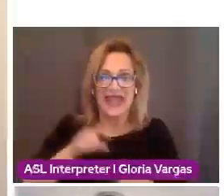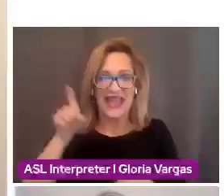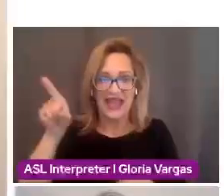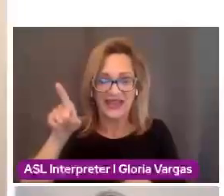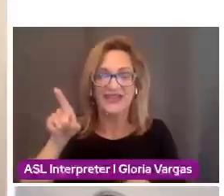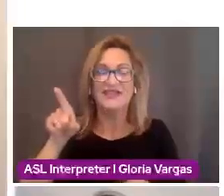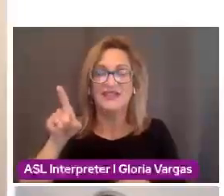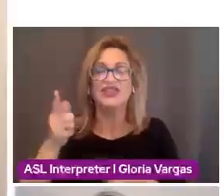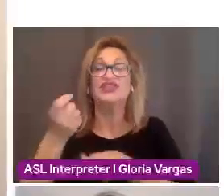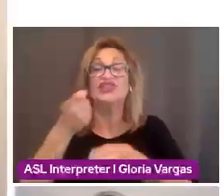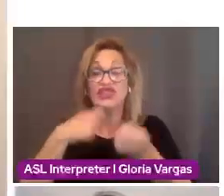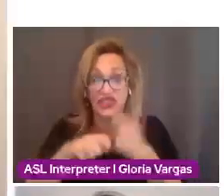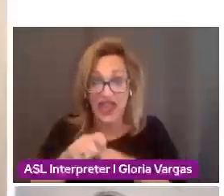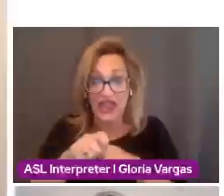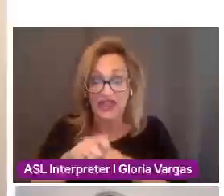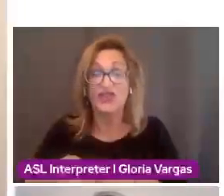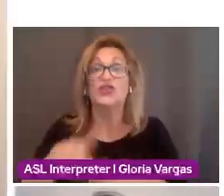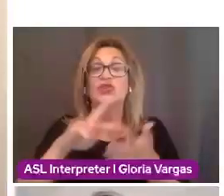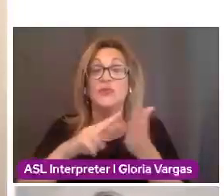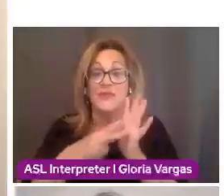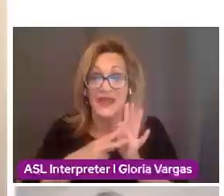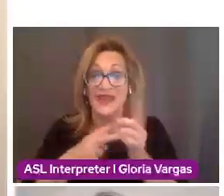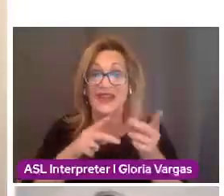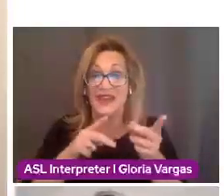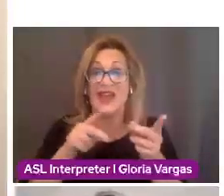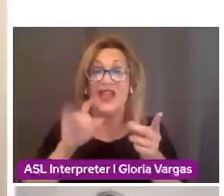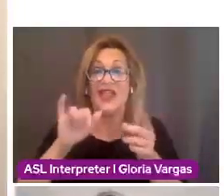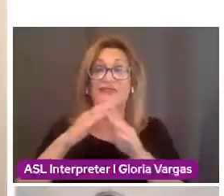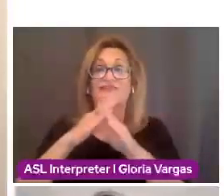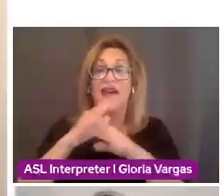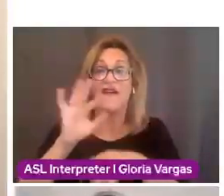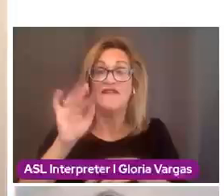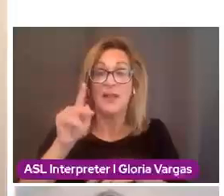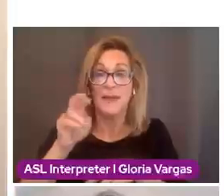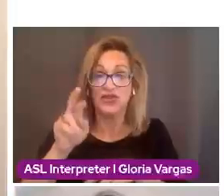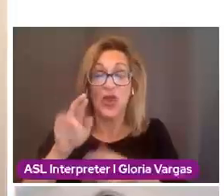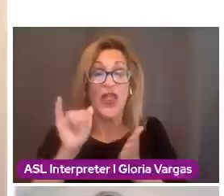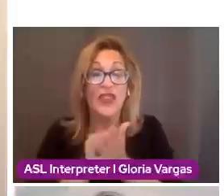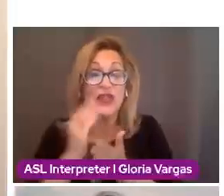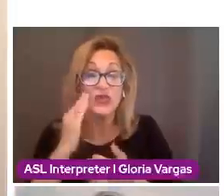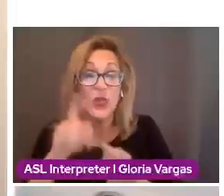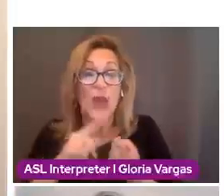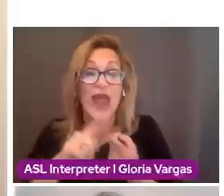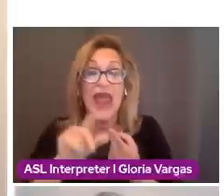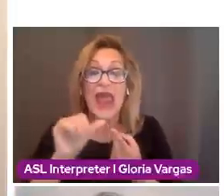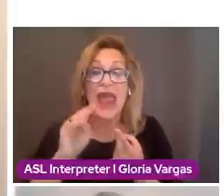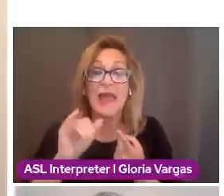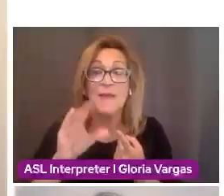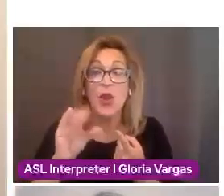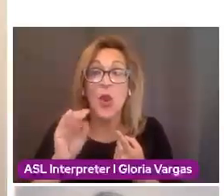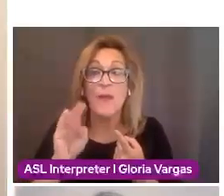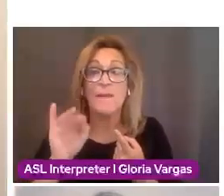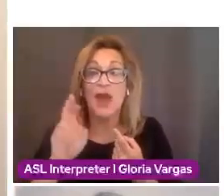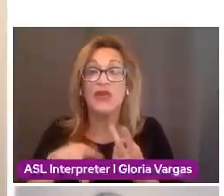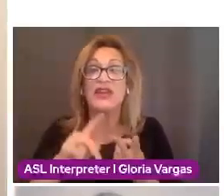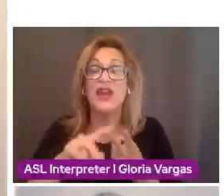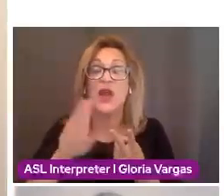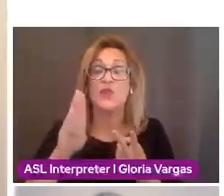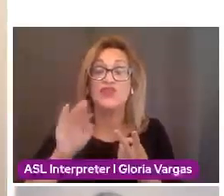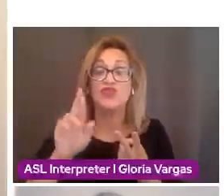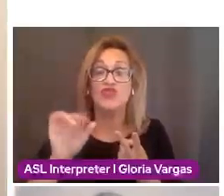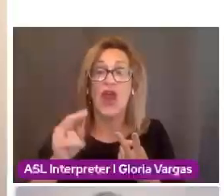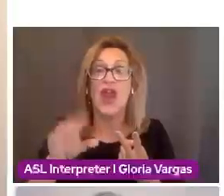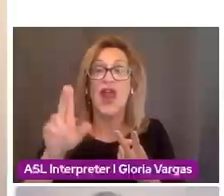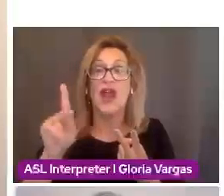to the filibuster. And that's why Amy Coney Barrett and Brett Kavanaugh were confirmed with 51 votes, or rather